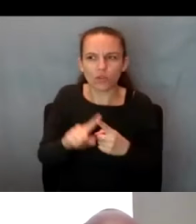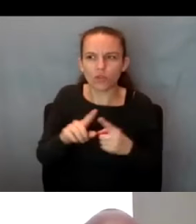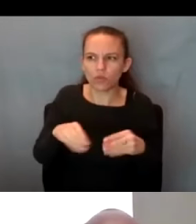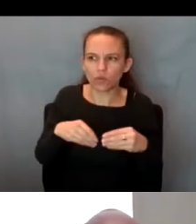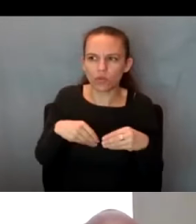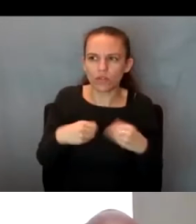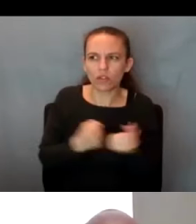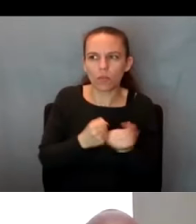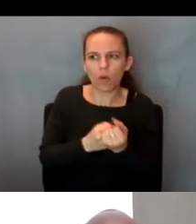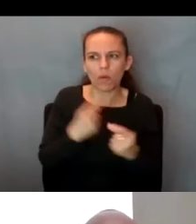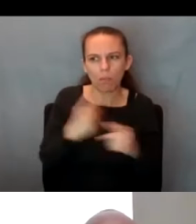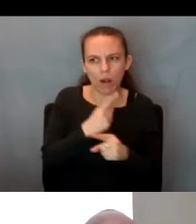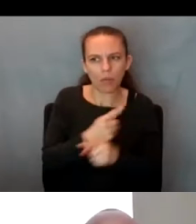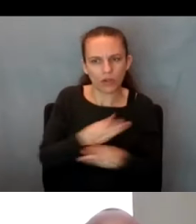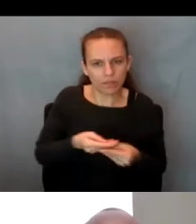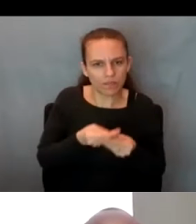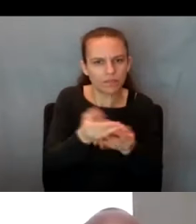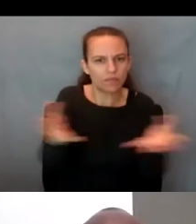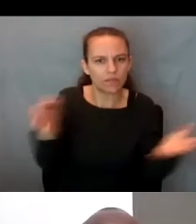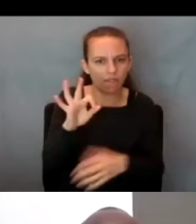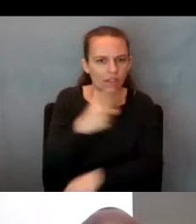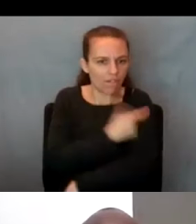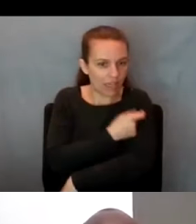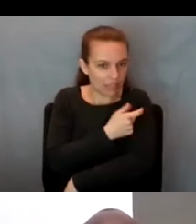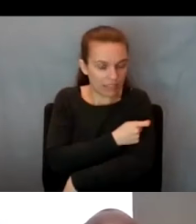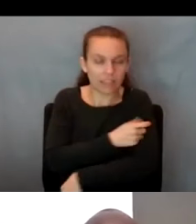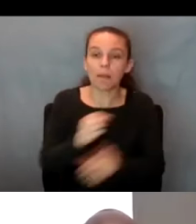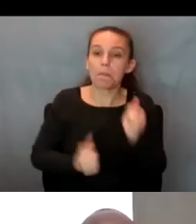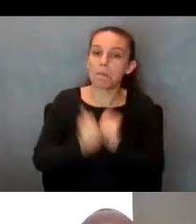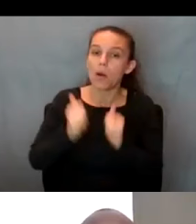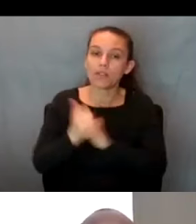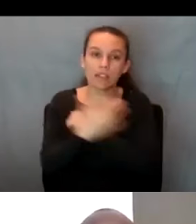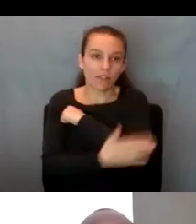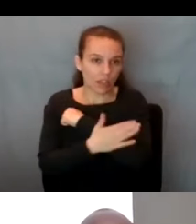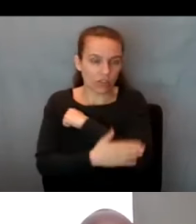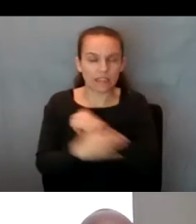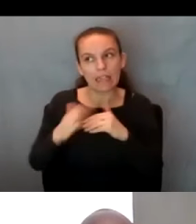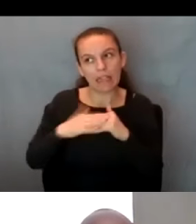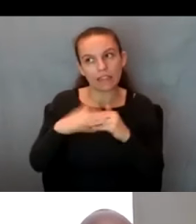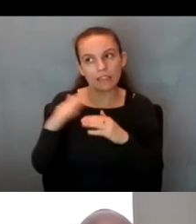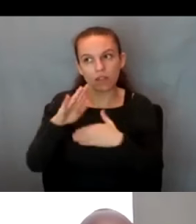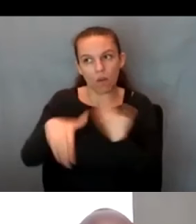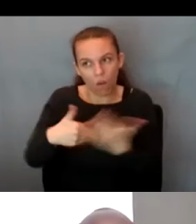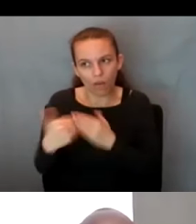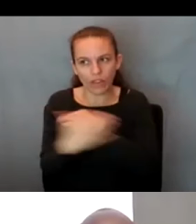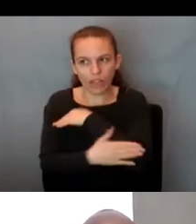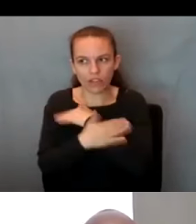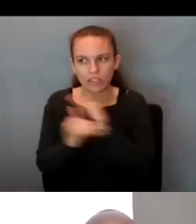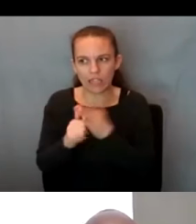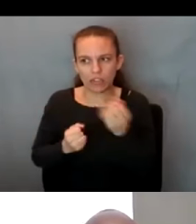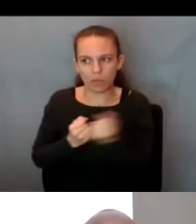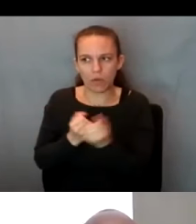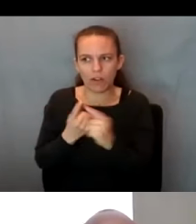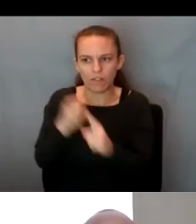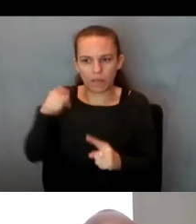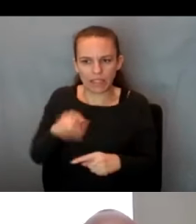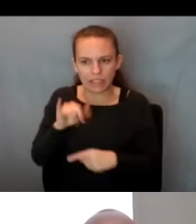the vaccine. Most of the countries, at least all the countries supported through the initiative,